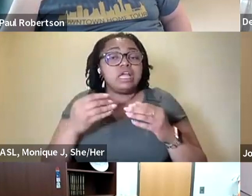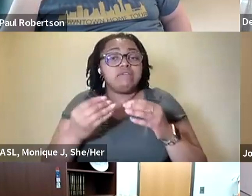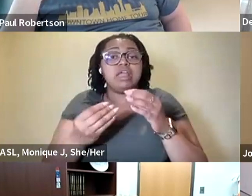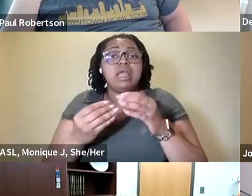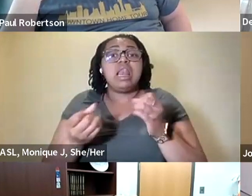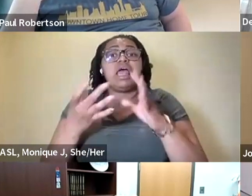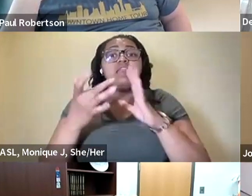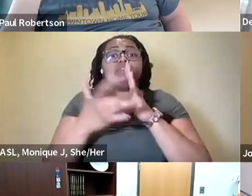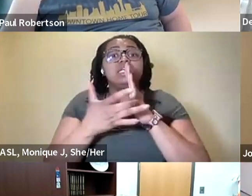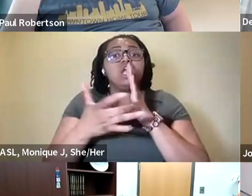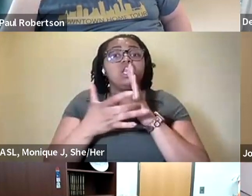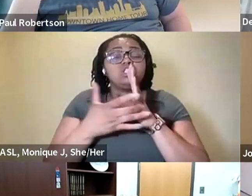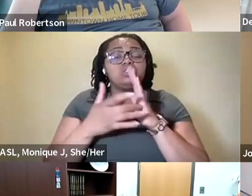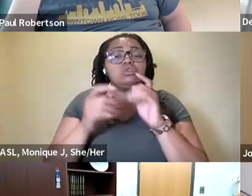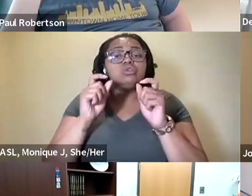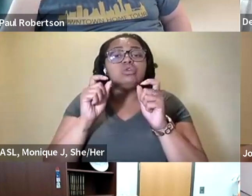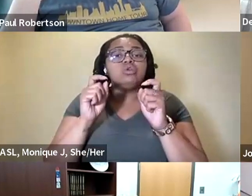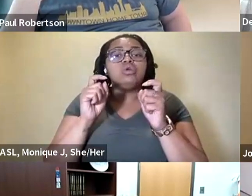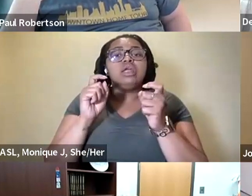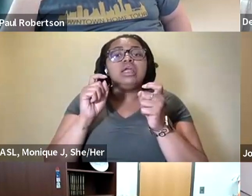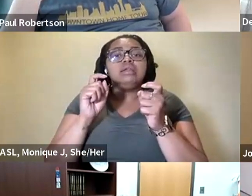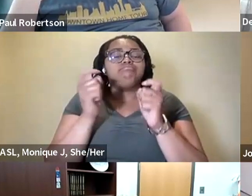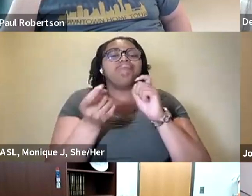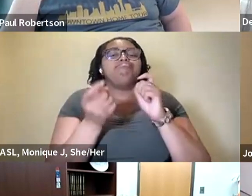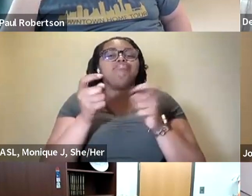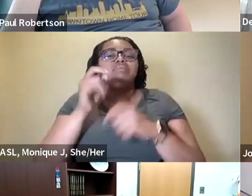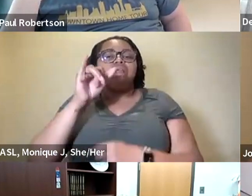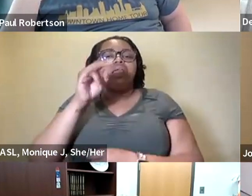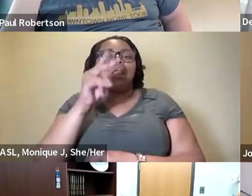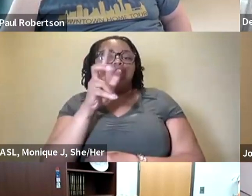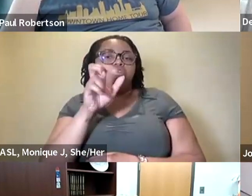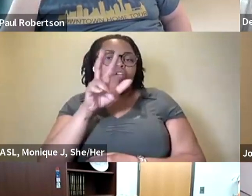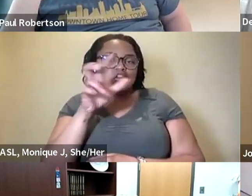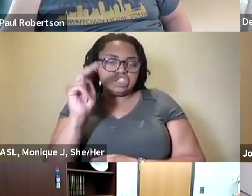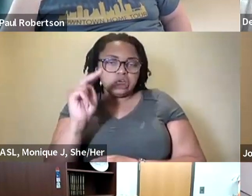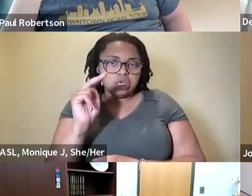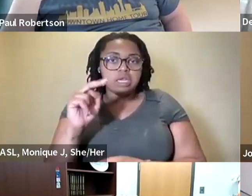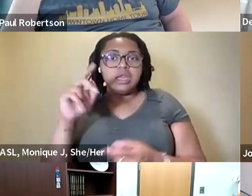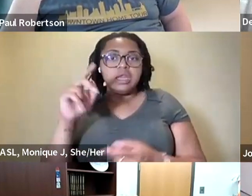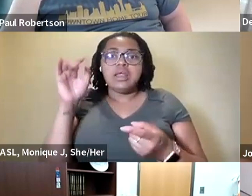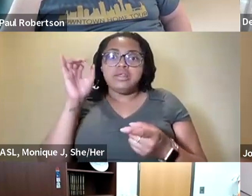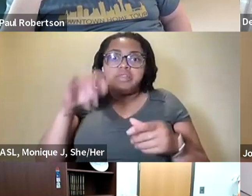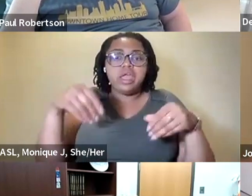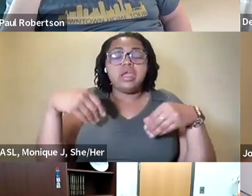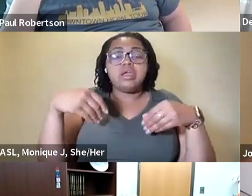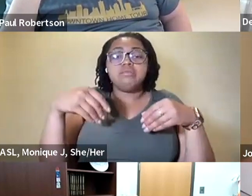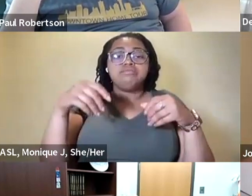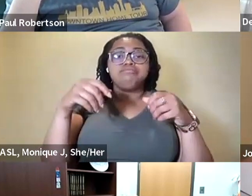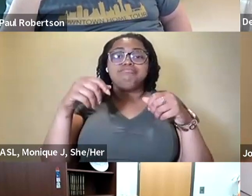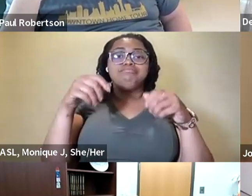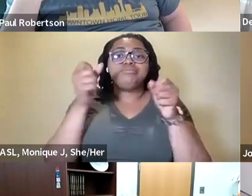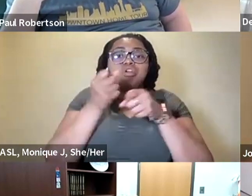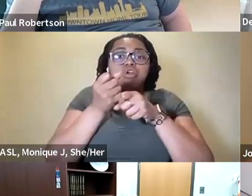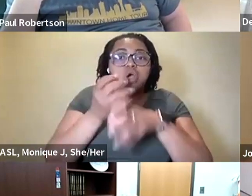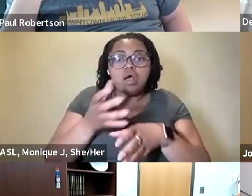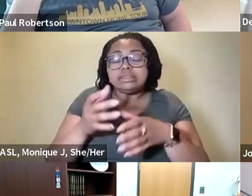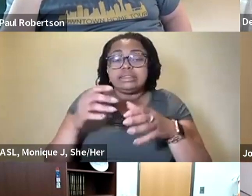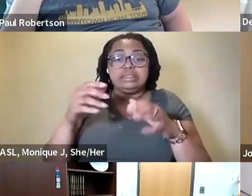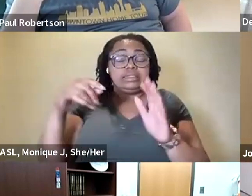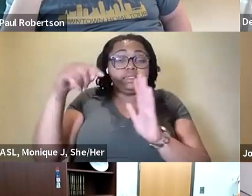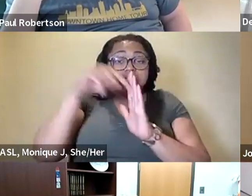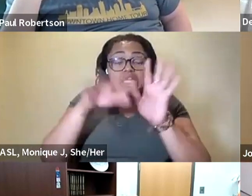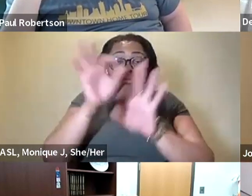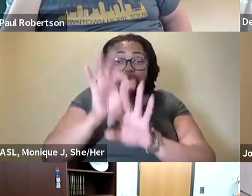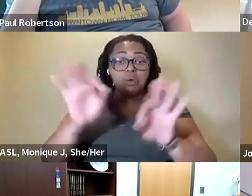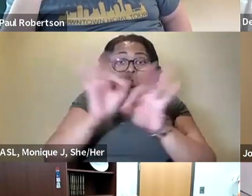innovation that raises deep and important and new questions that people with